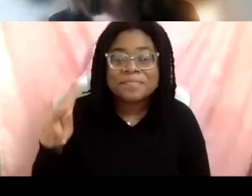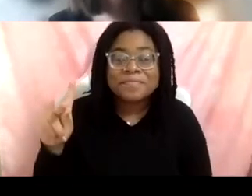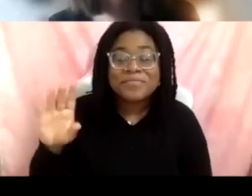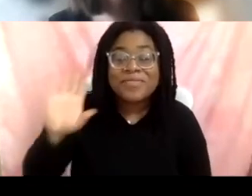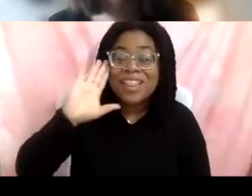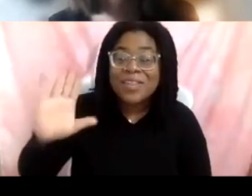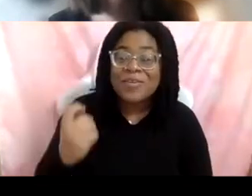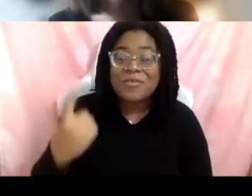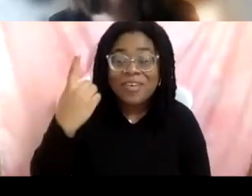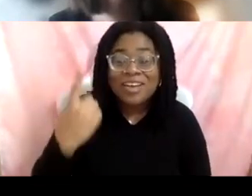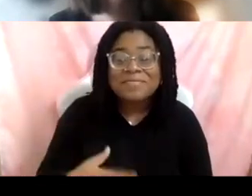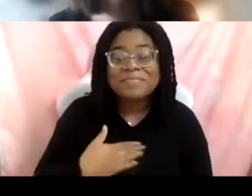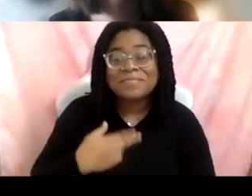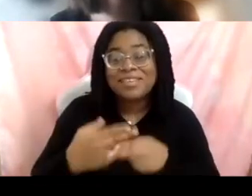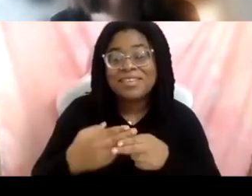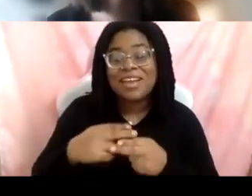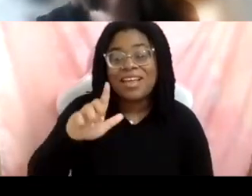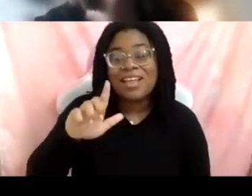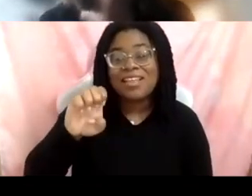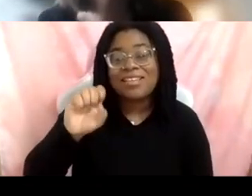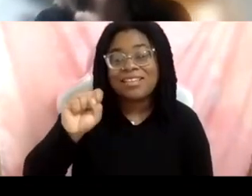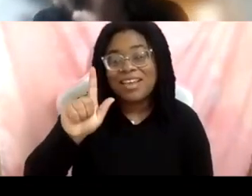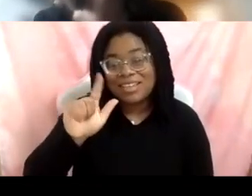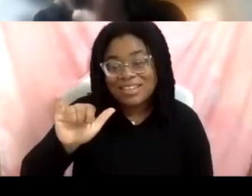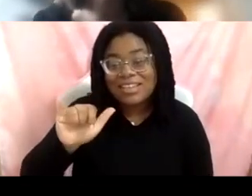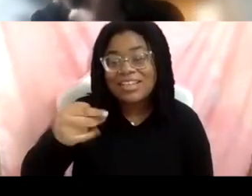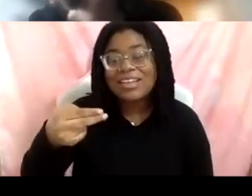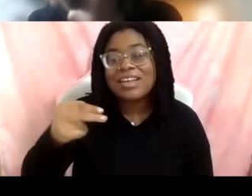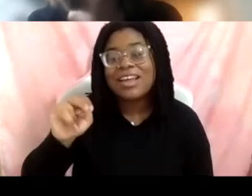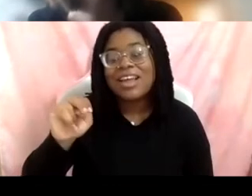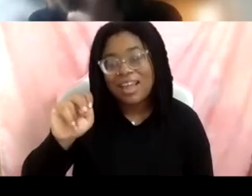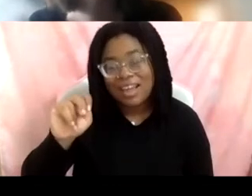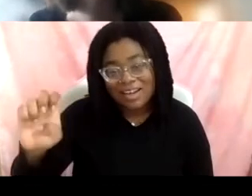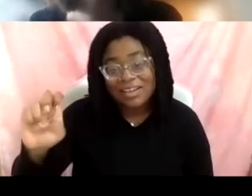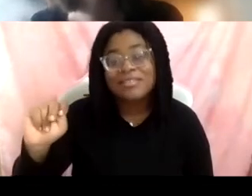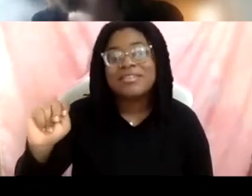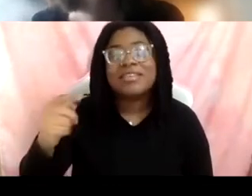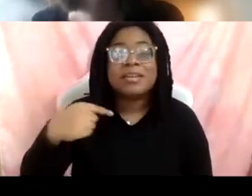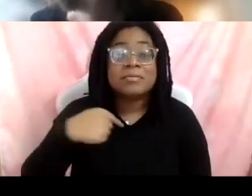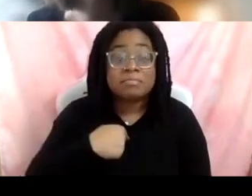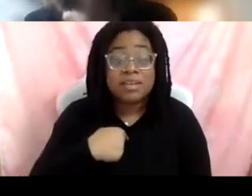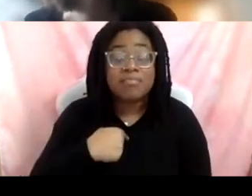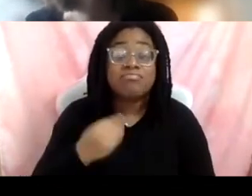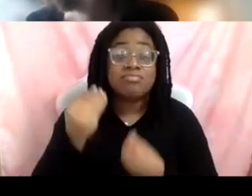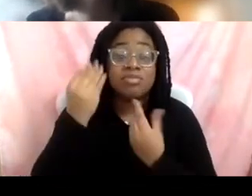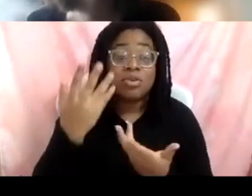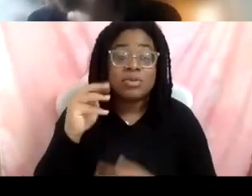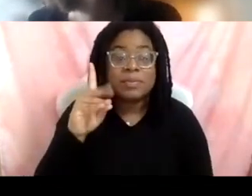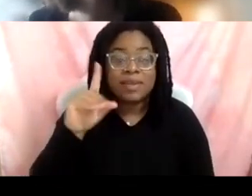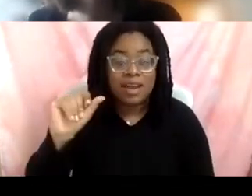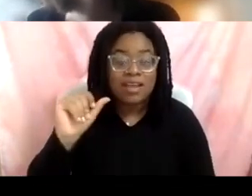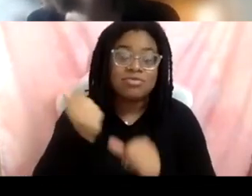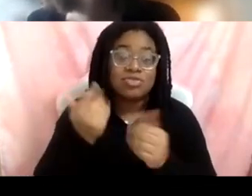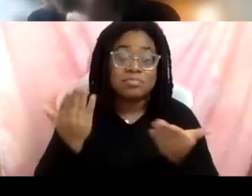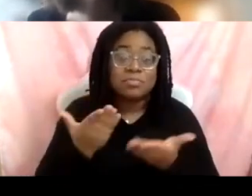Hello, everyone. My name is Leslie Hennon. I am the Entertainment and News Media Associate at RespectAbility, and